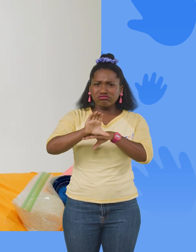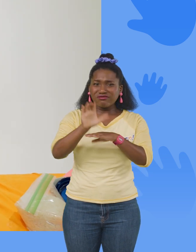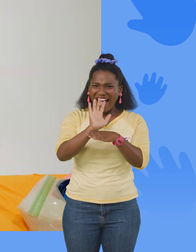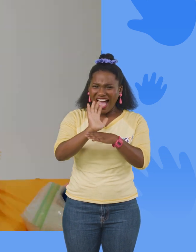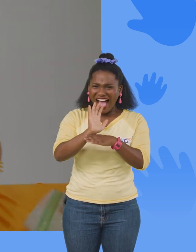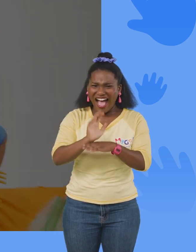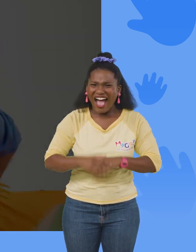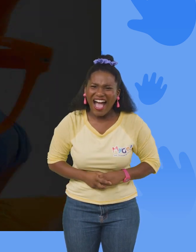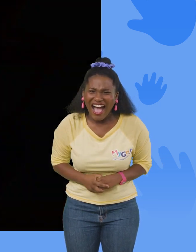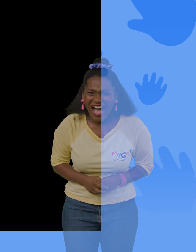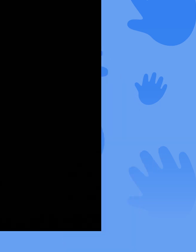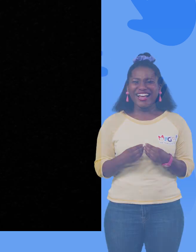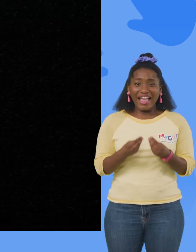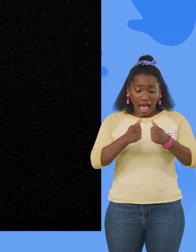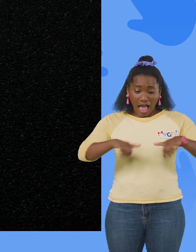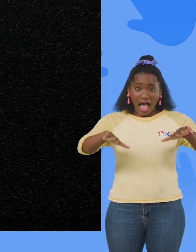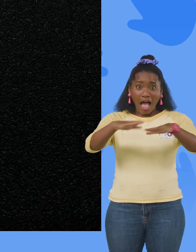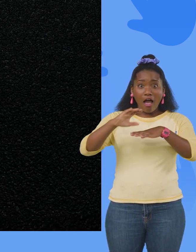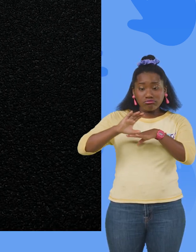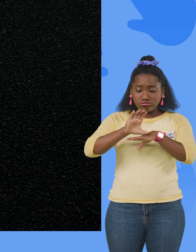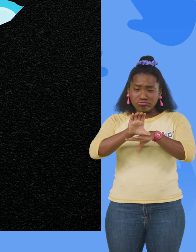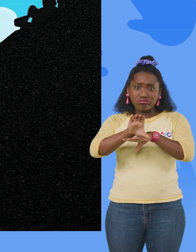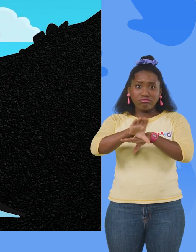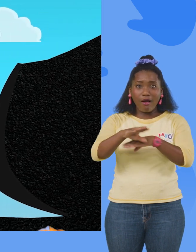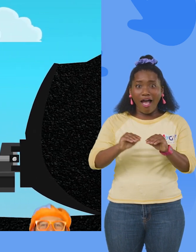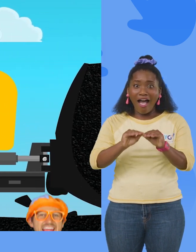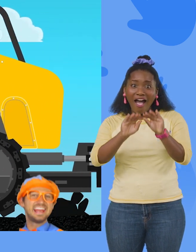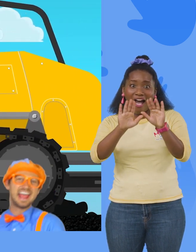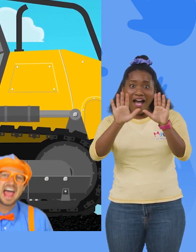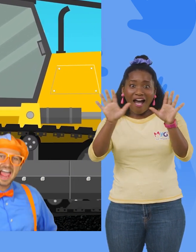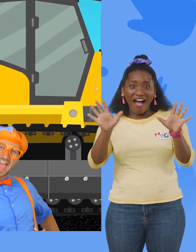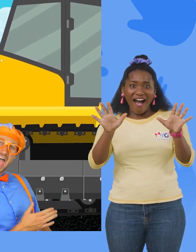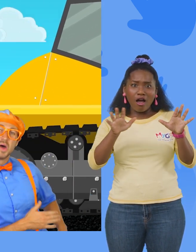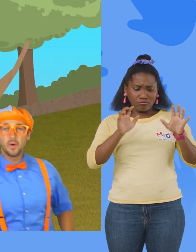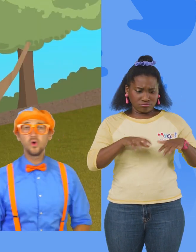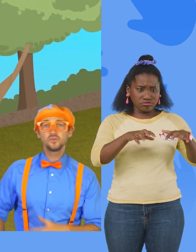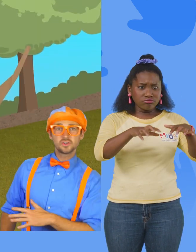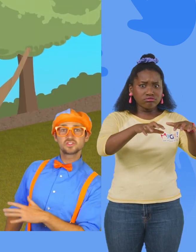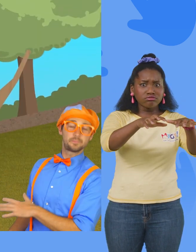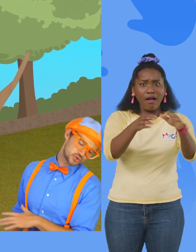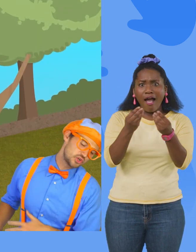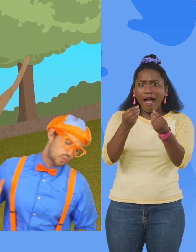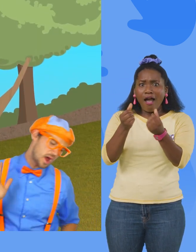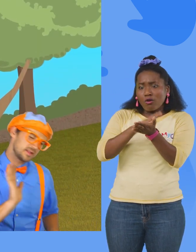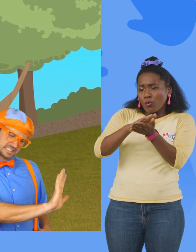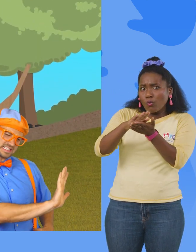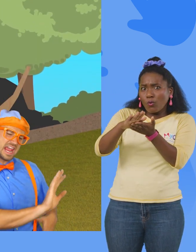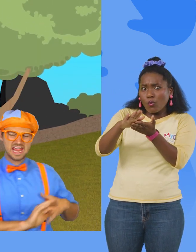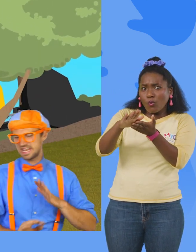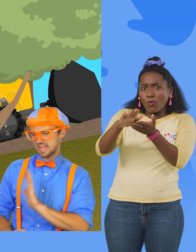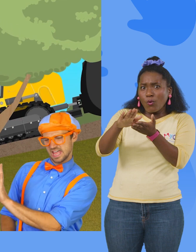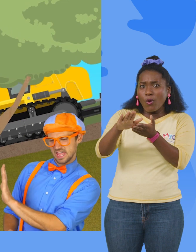Ha ha! Bulldozer, clearing the land. Whoa. Bulldozer, pushing rubble